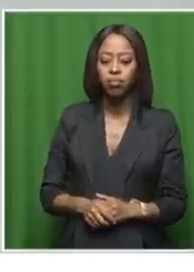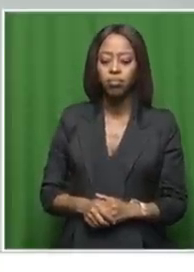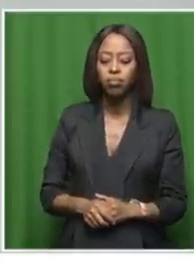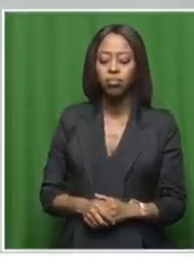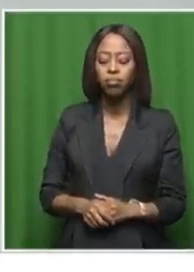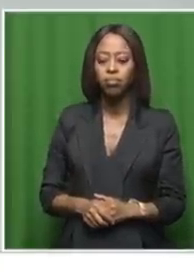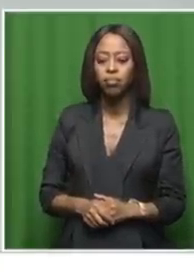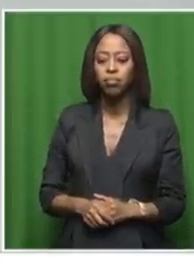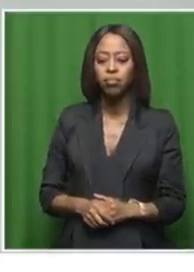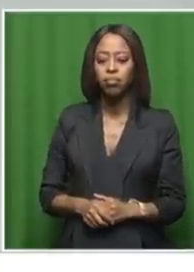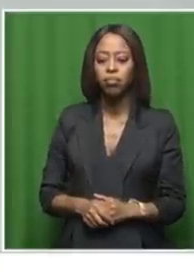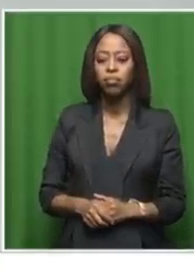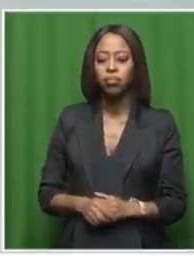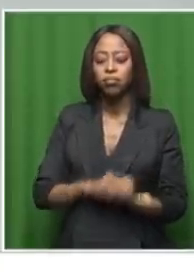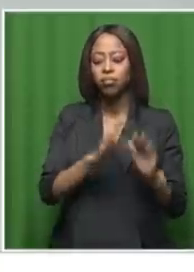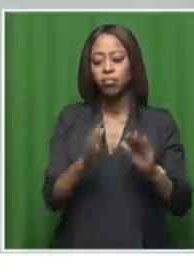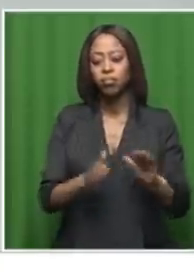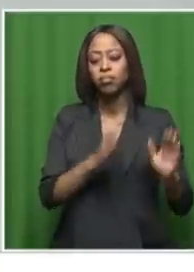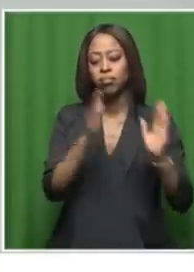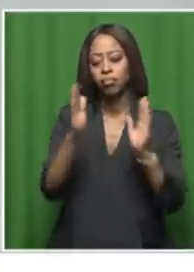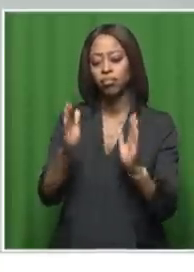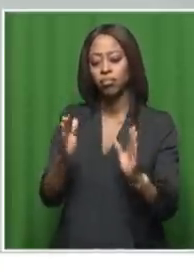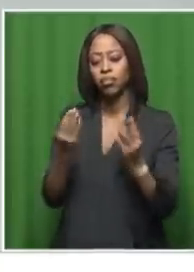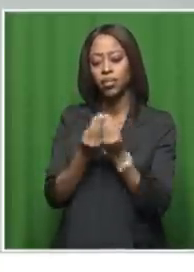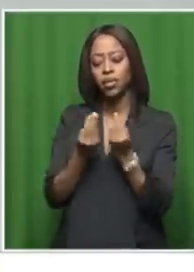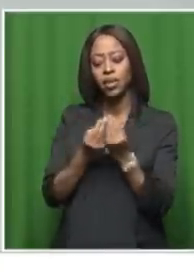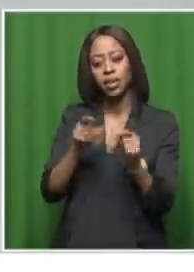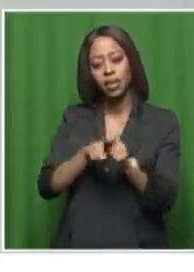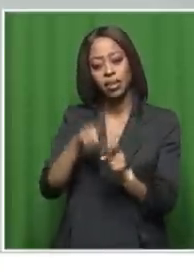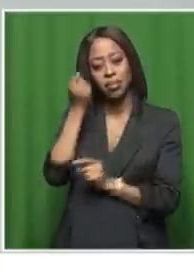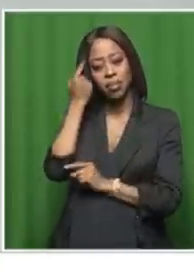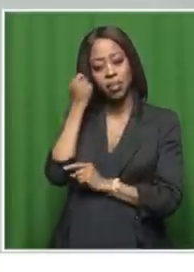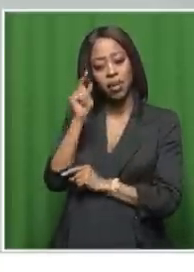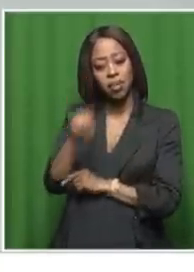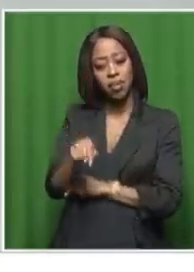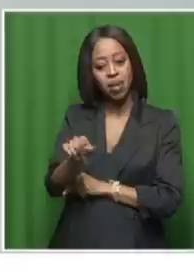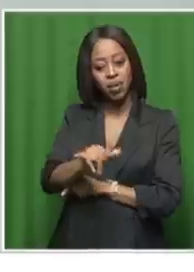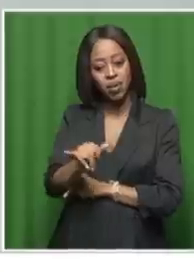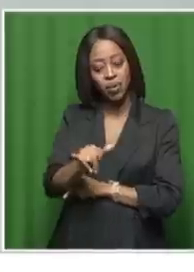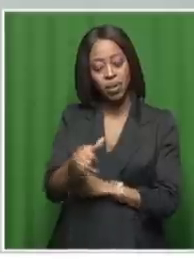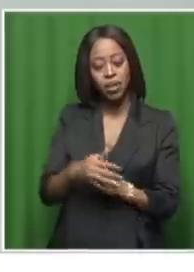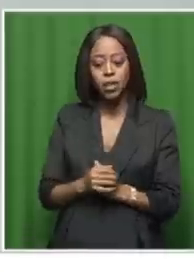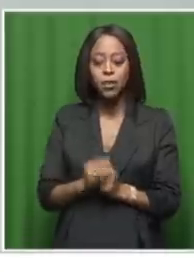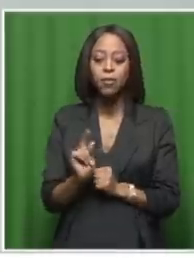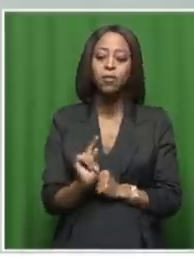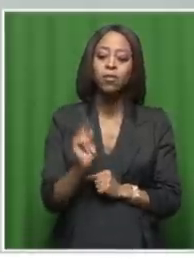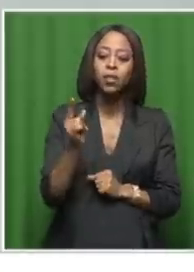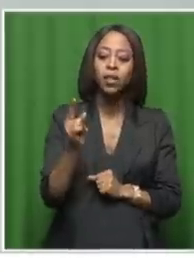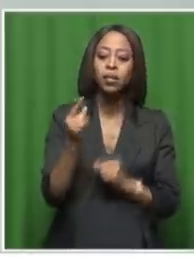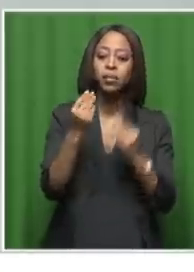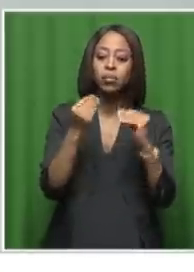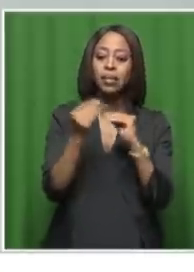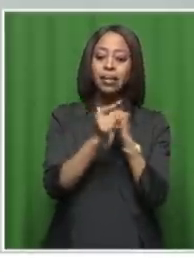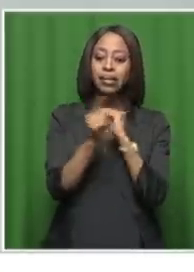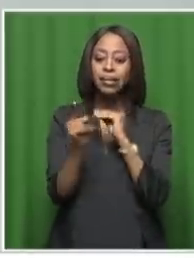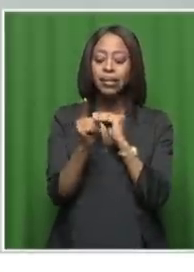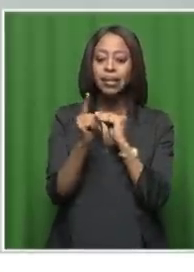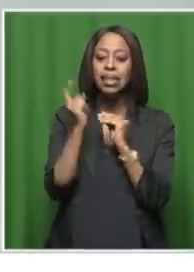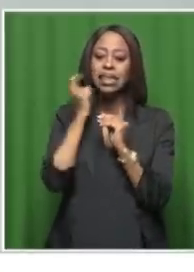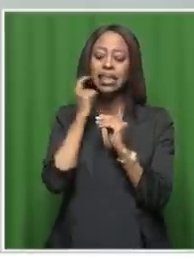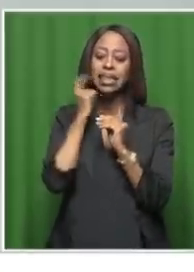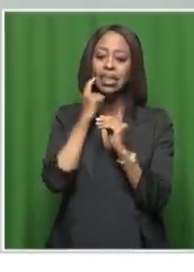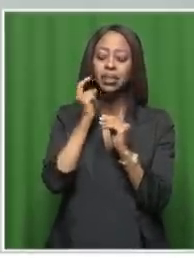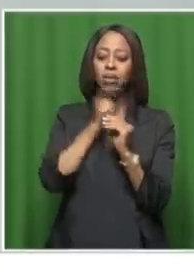The second component, of course, that we need to understand is that first, corporates find it easier to